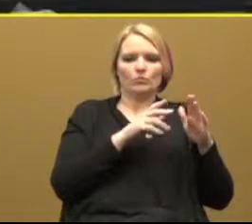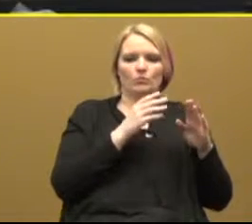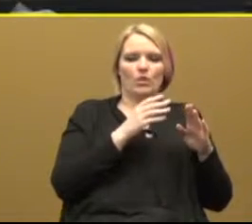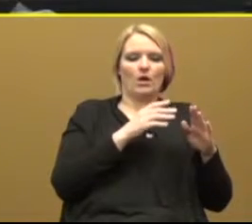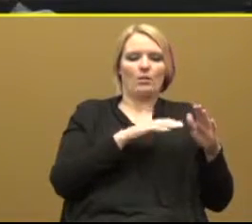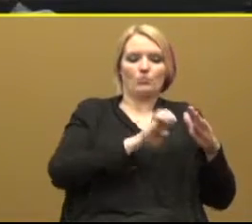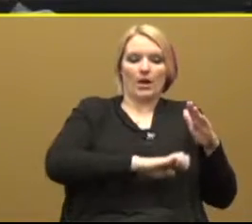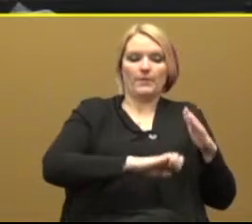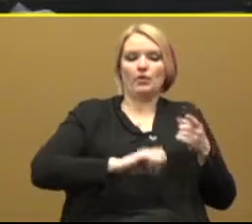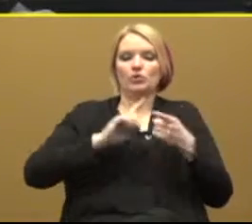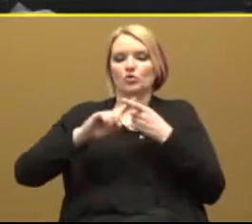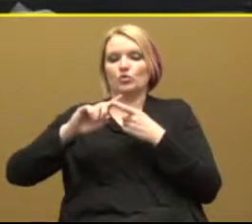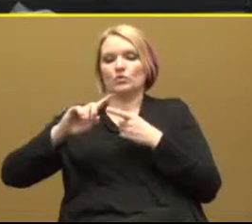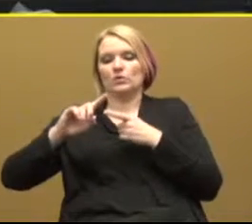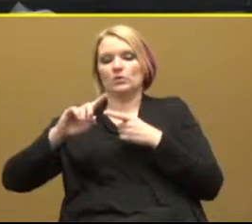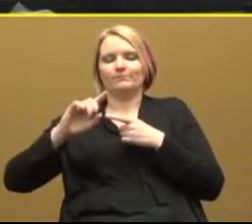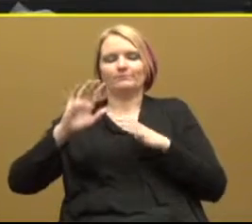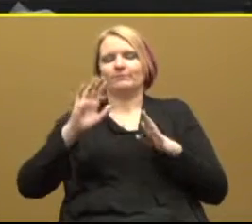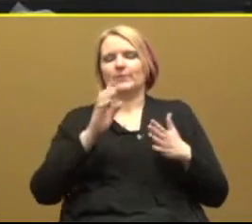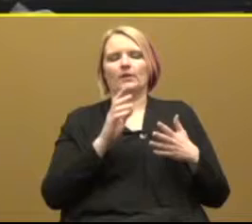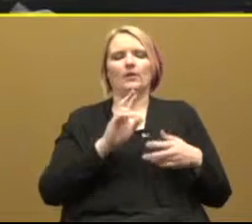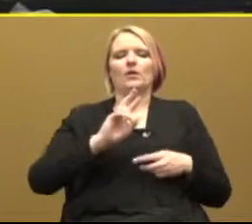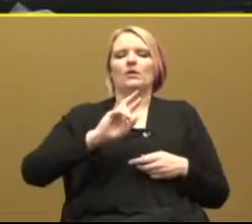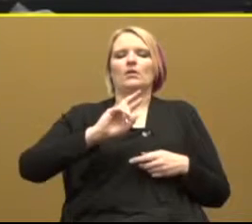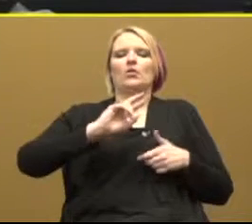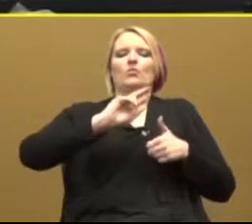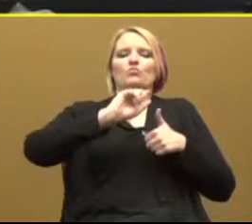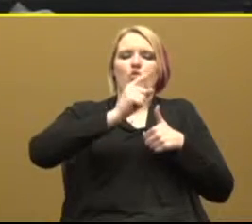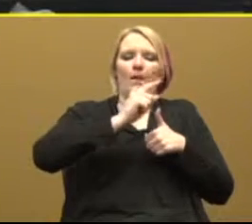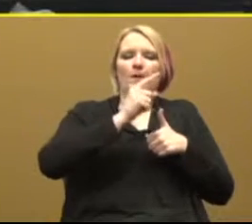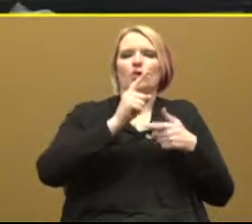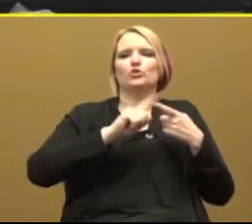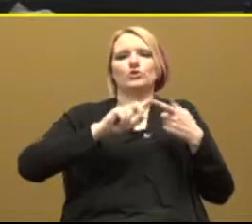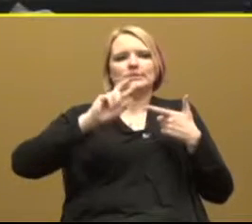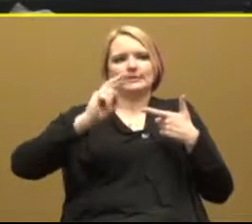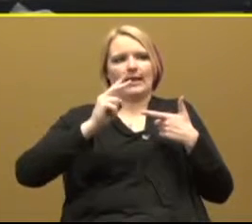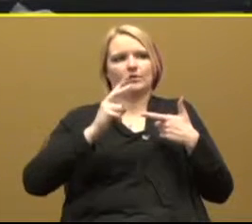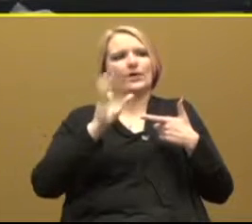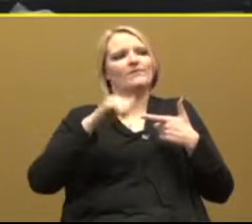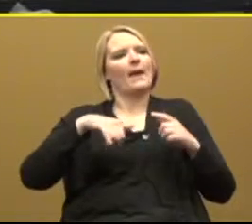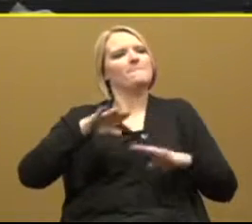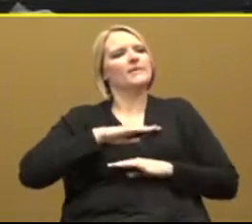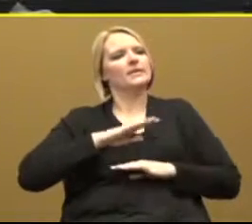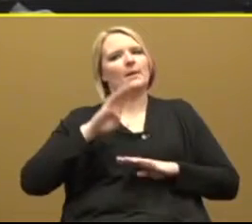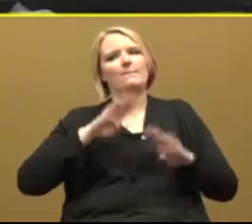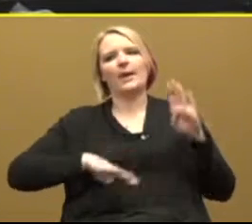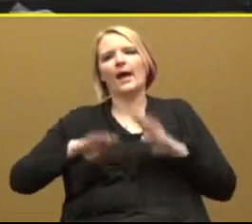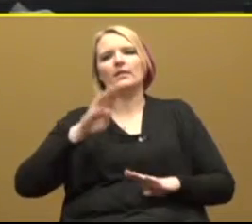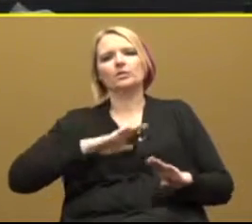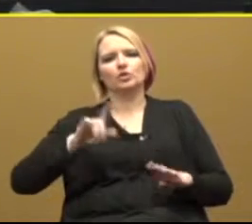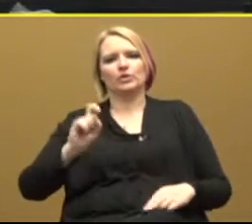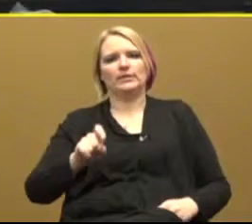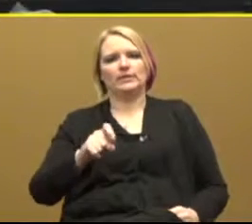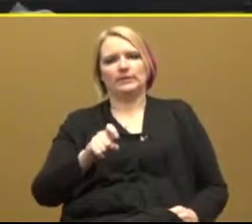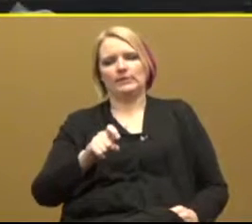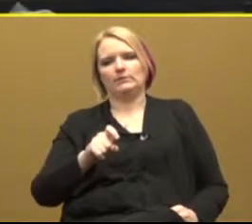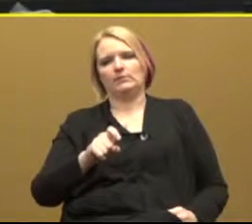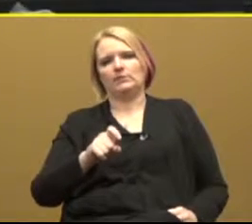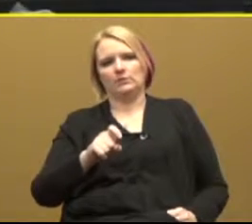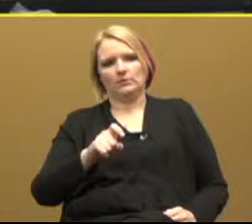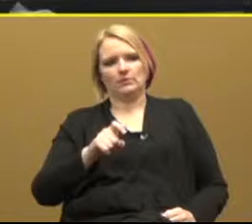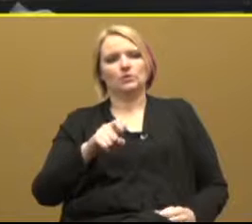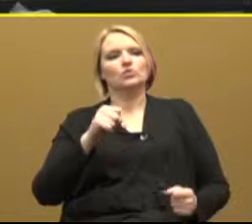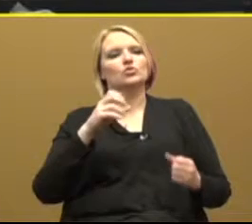secondary. And primary reinforcers are basically the things that meet a biological need,